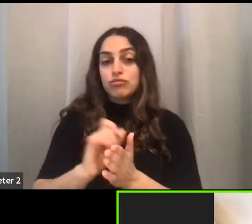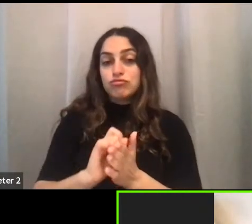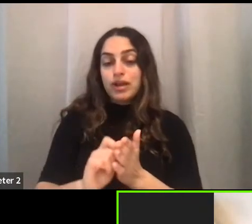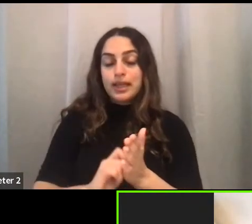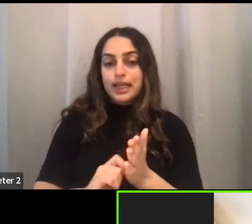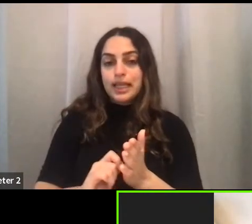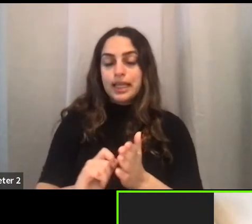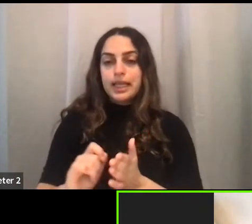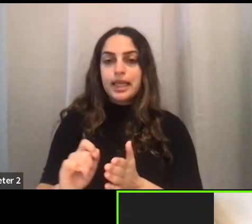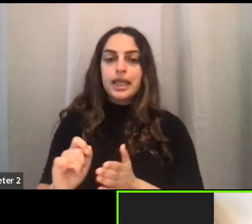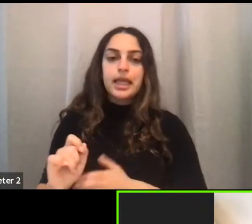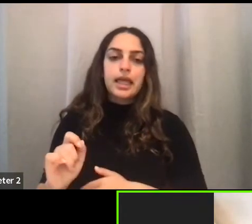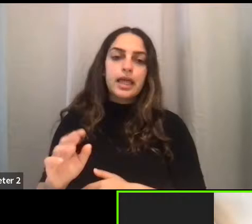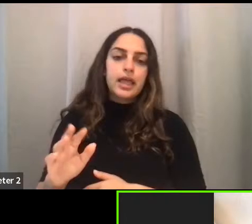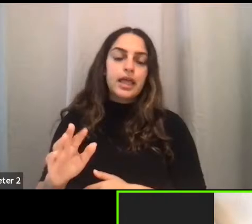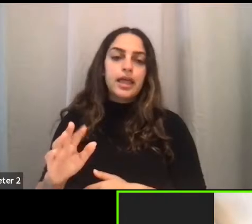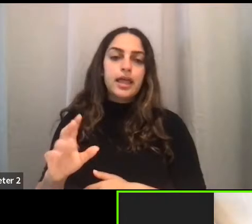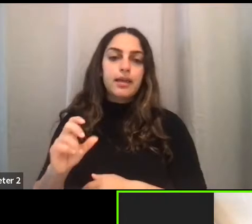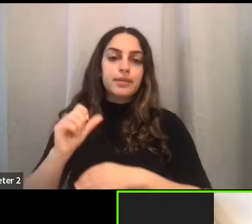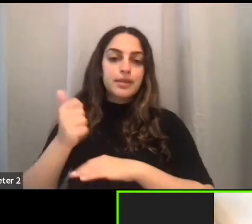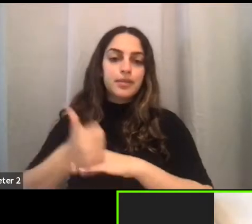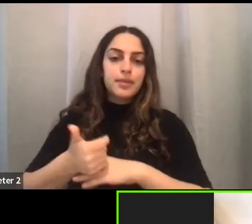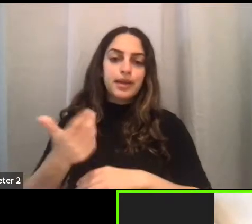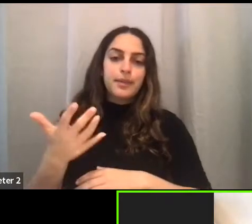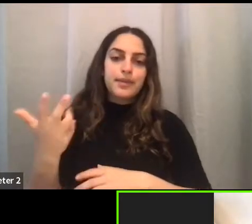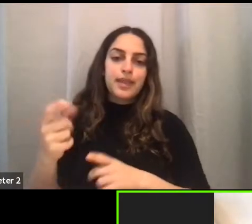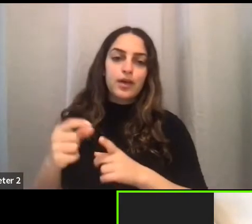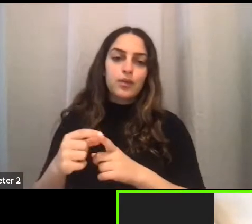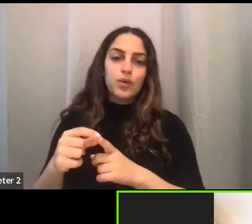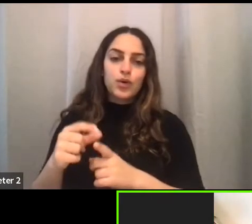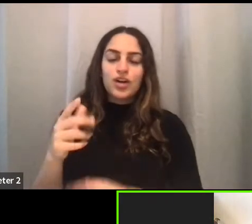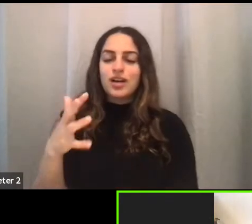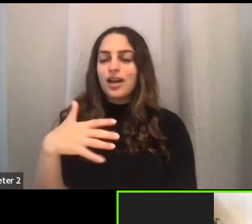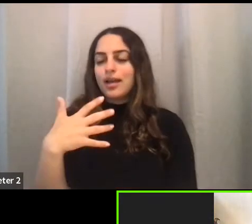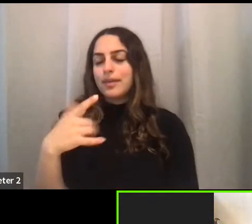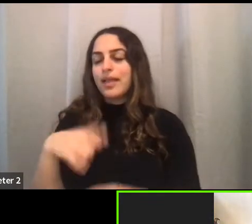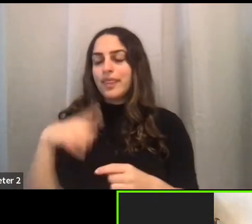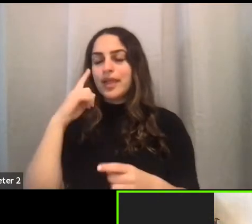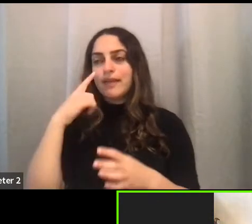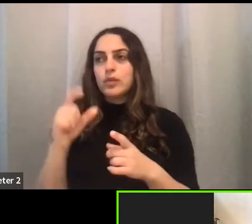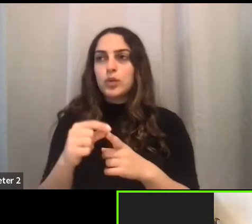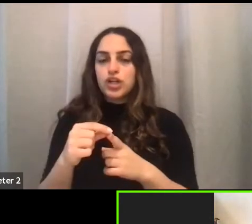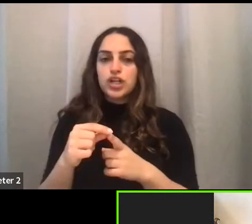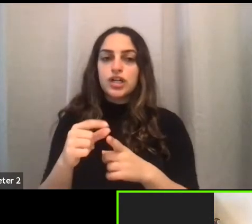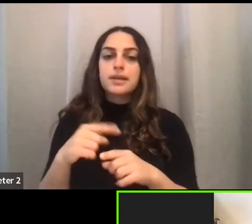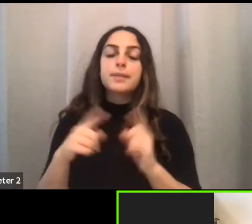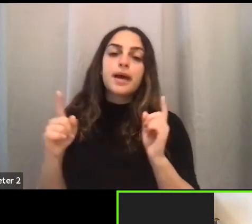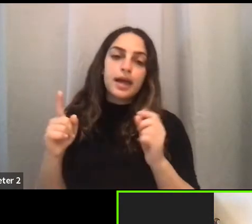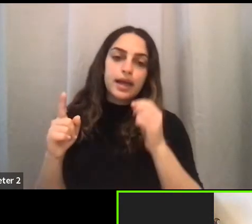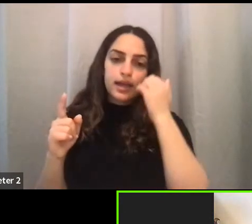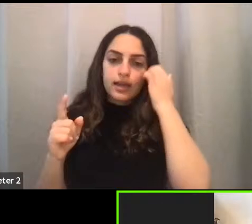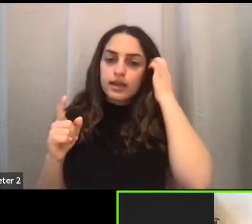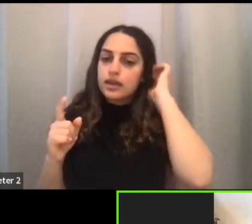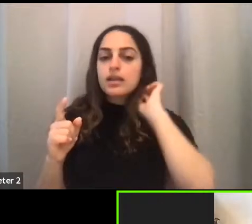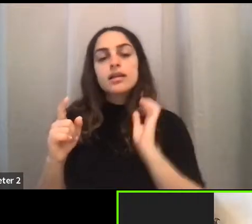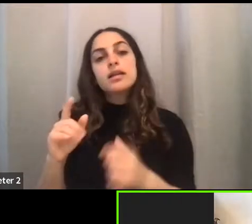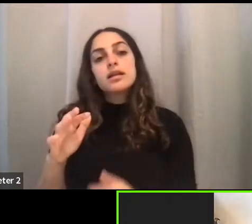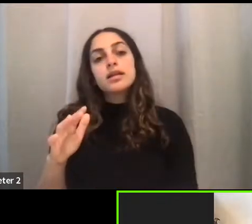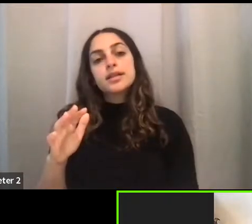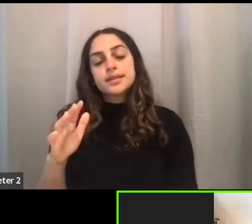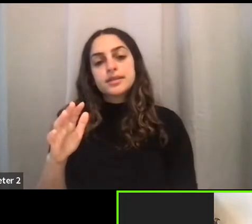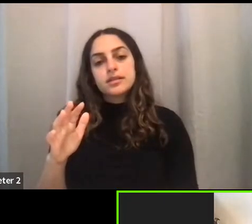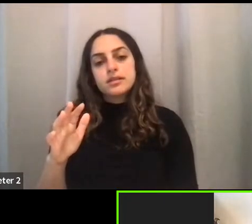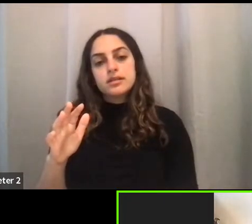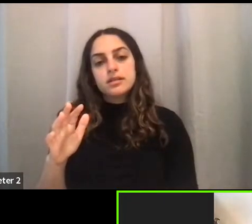the um the word i'm looking for it's not coming to me right now but put put it aside of the um i